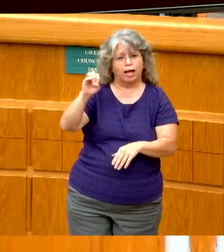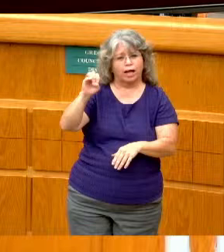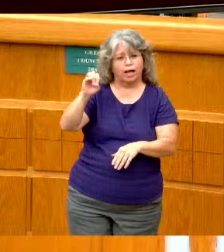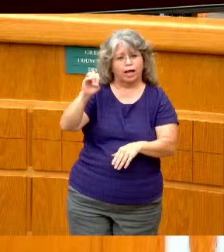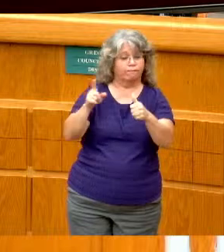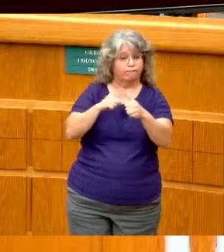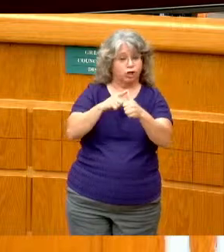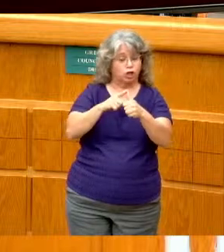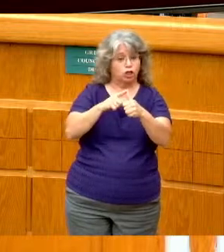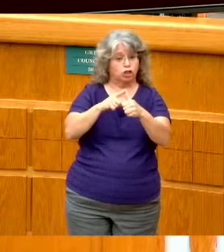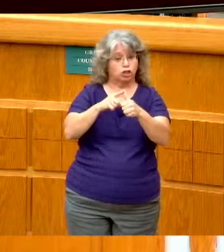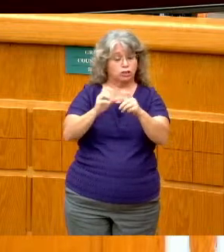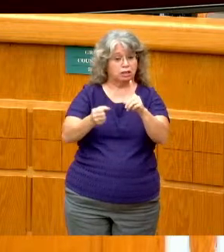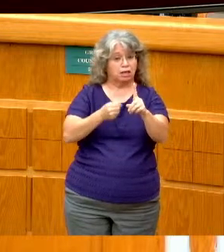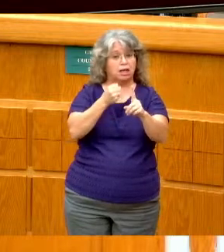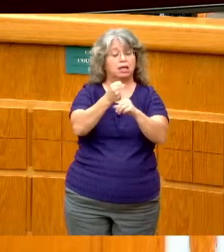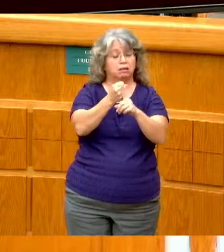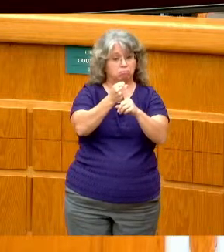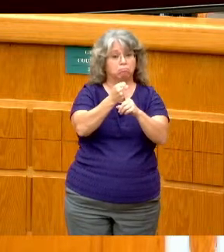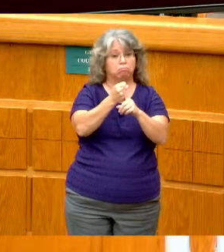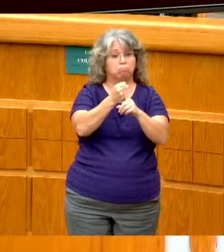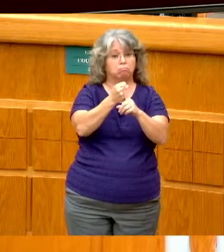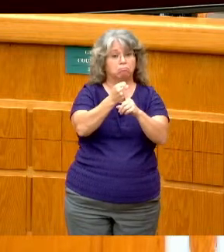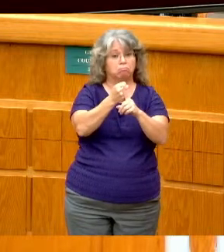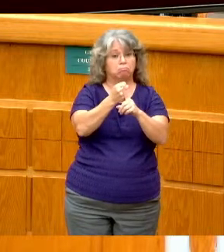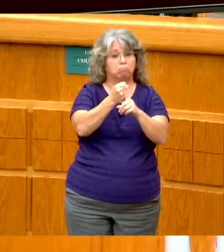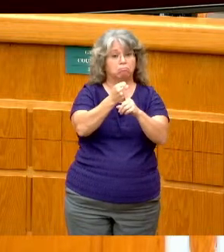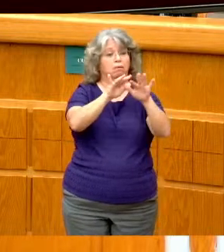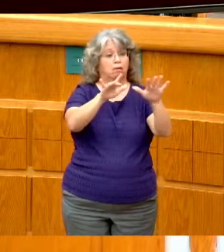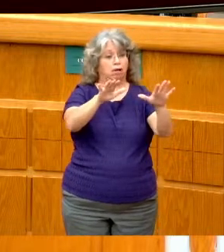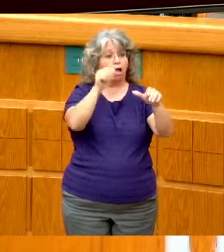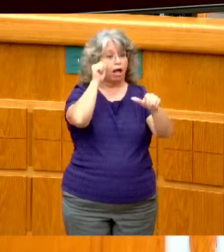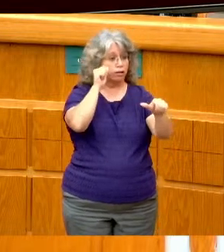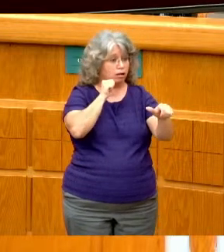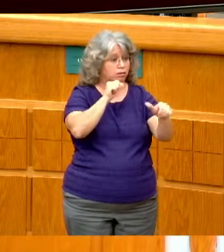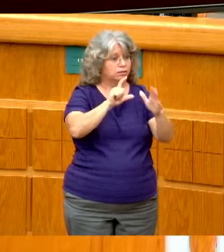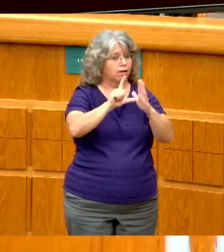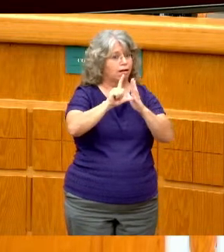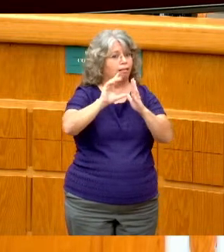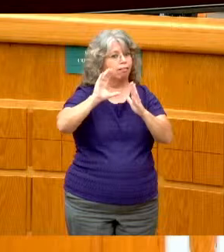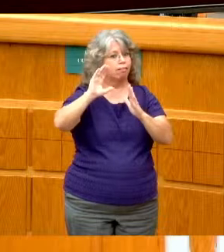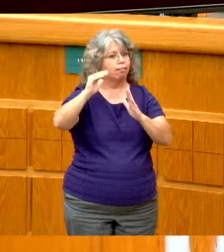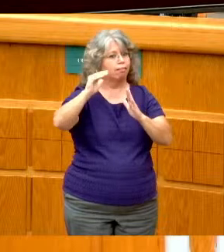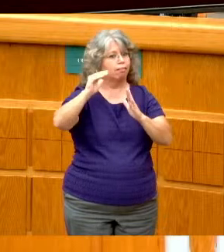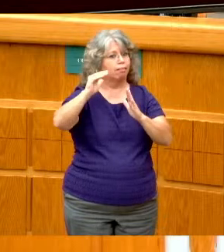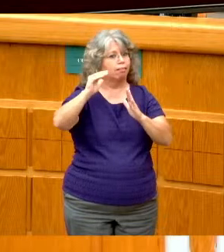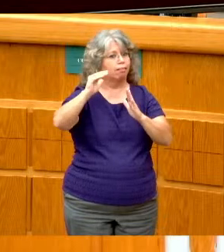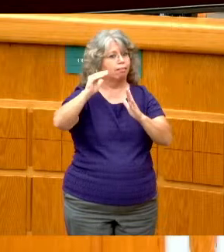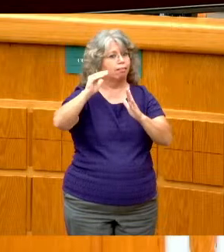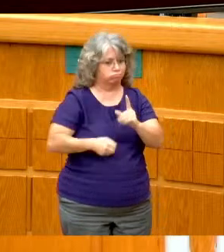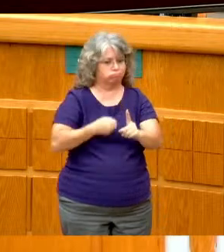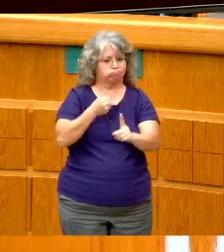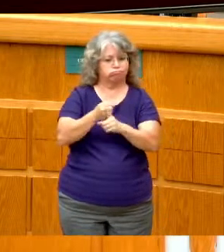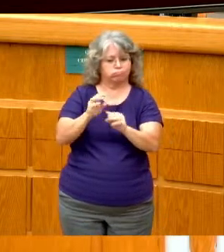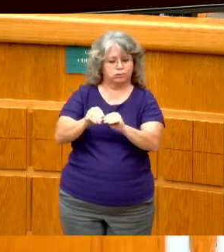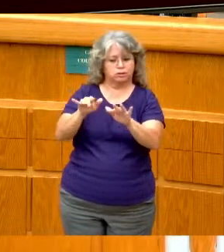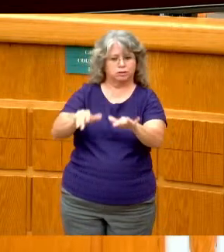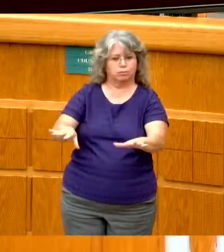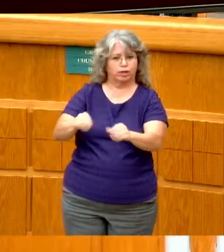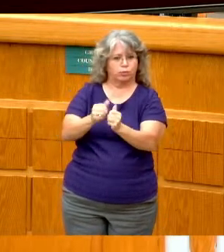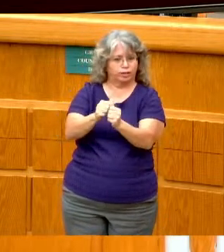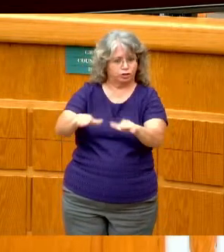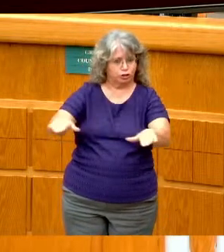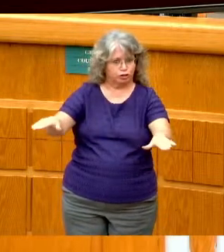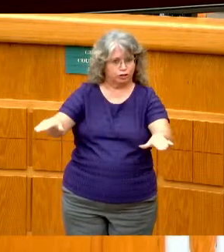children, and we even had a death. This makes perfect sense with COVID-19, since there are still no vaccines